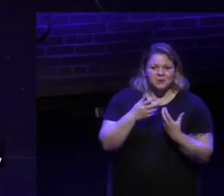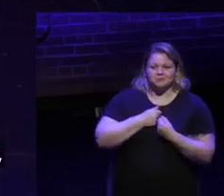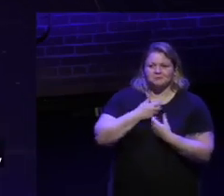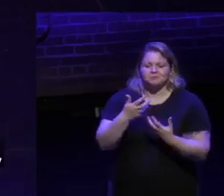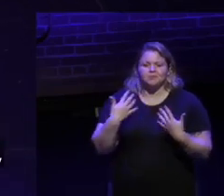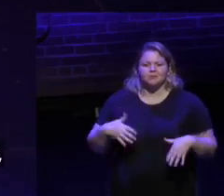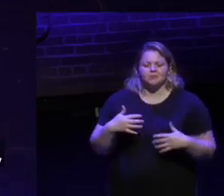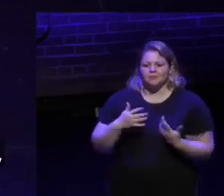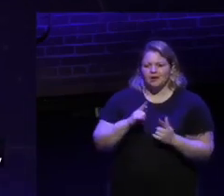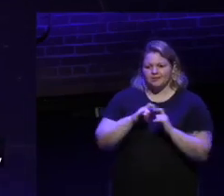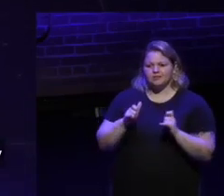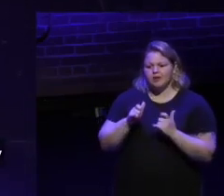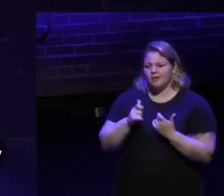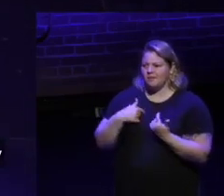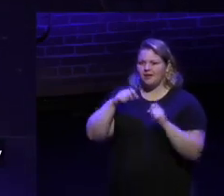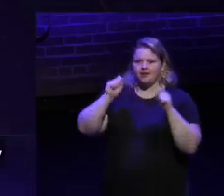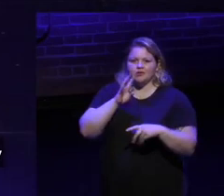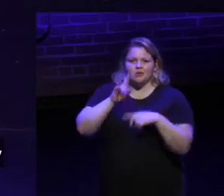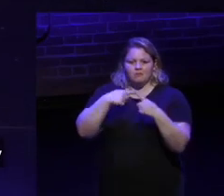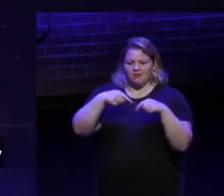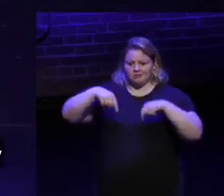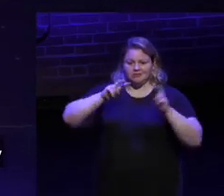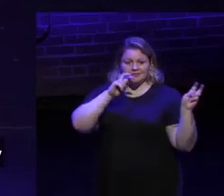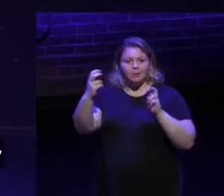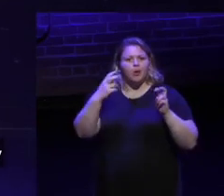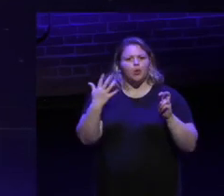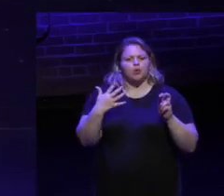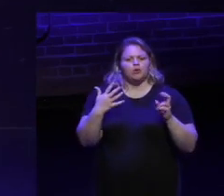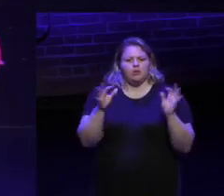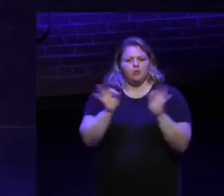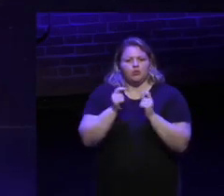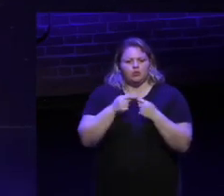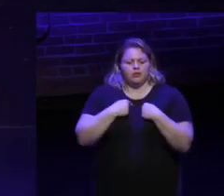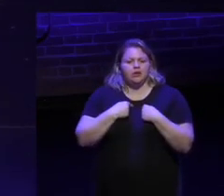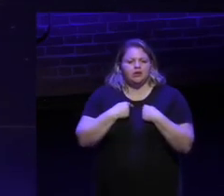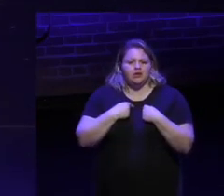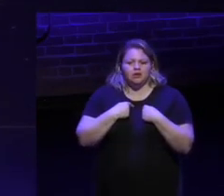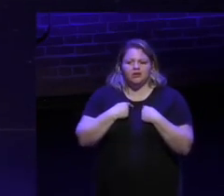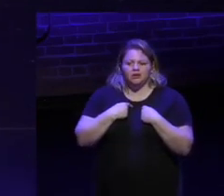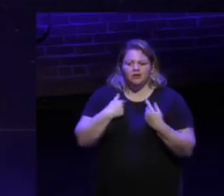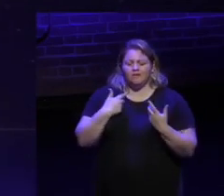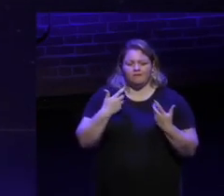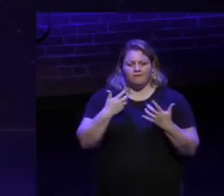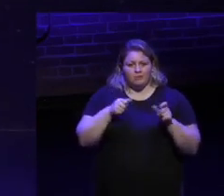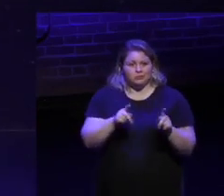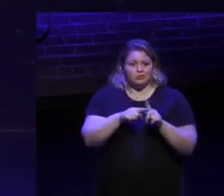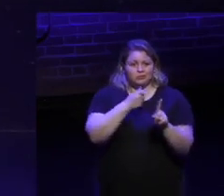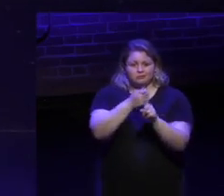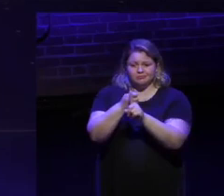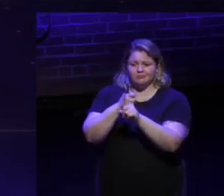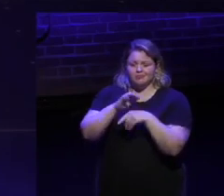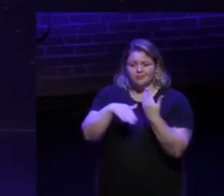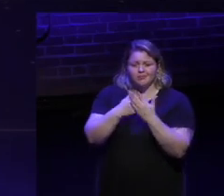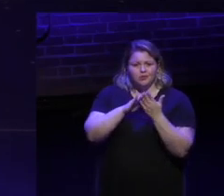something that's not only near and dear to my heart, but so key to what makes our community and so many communities across Massachusetts special. The